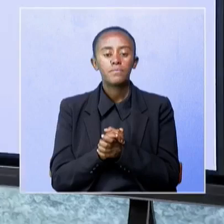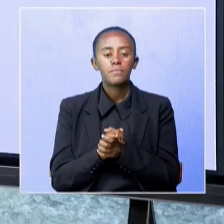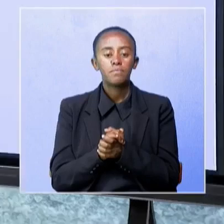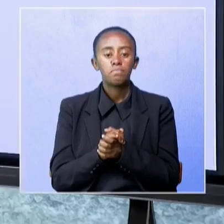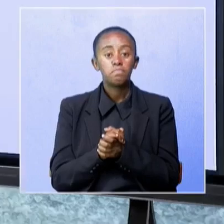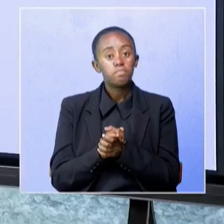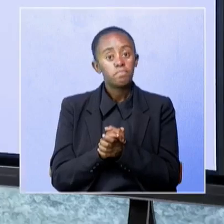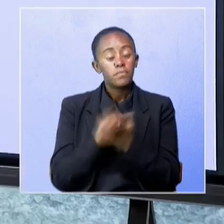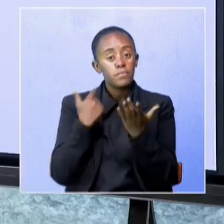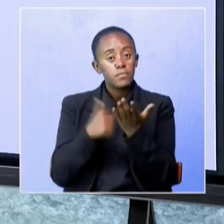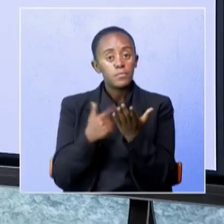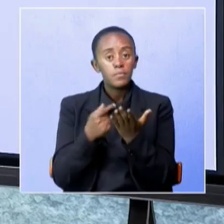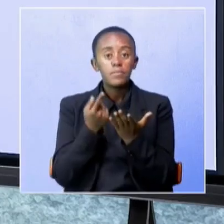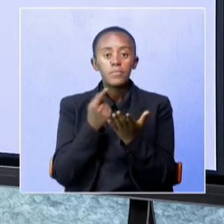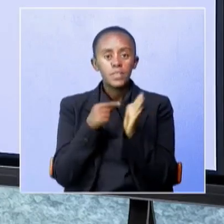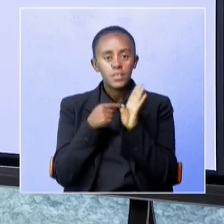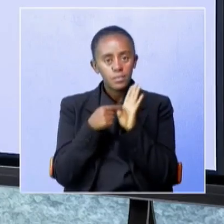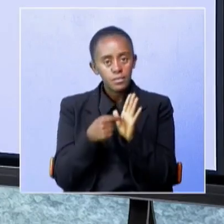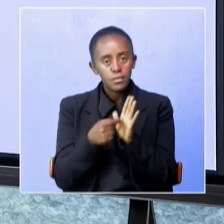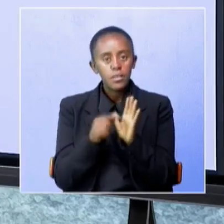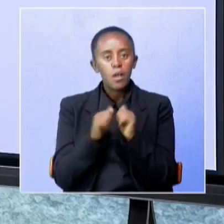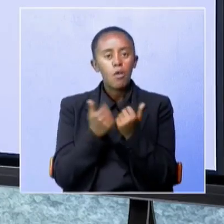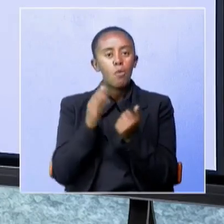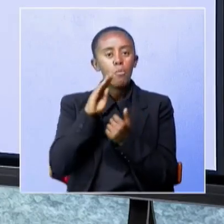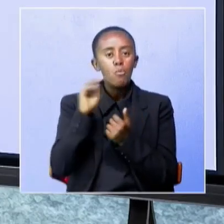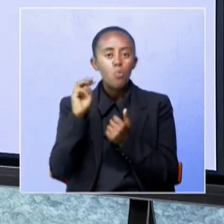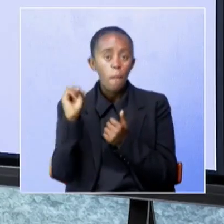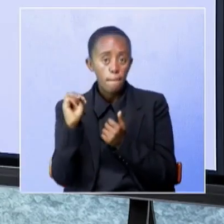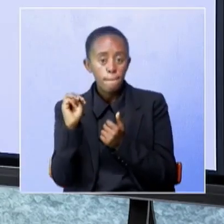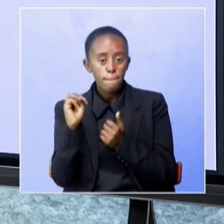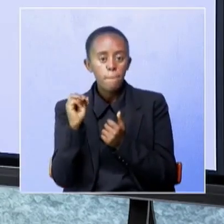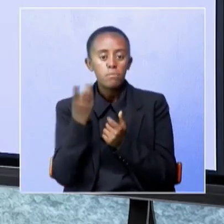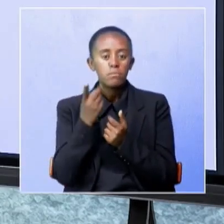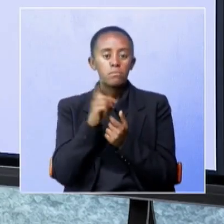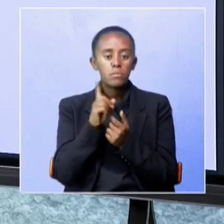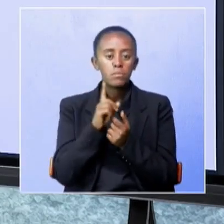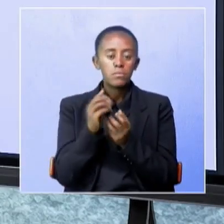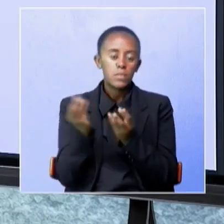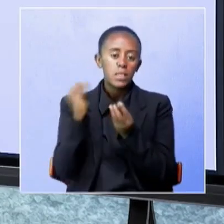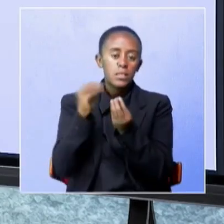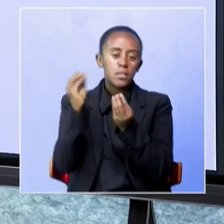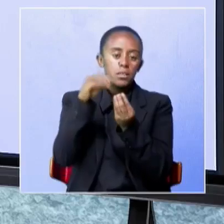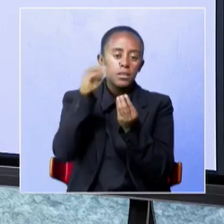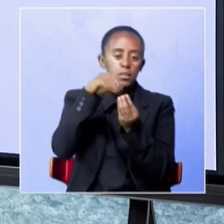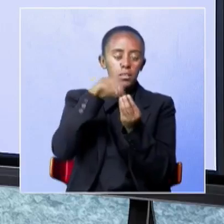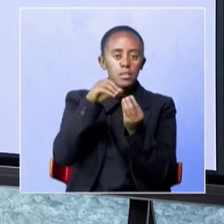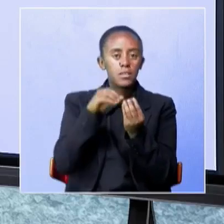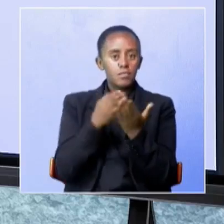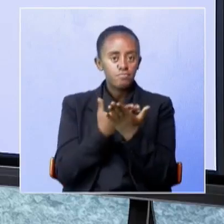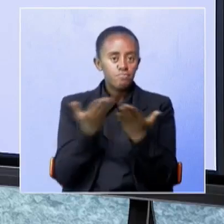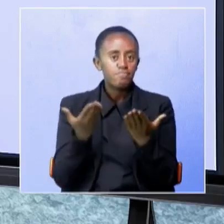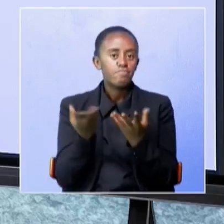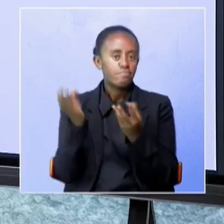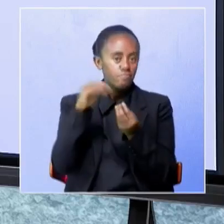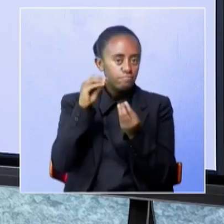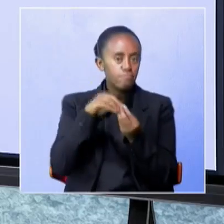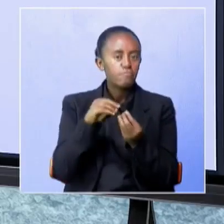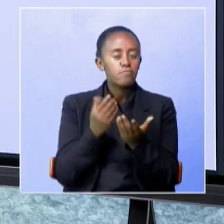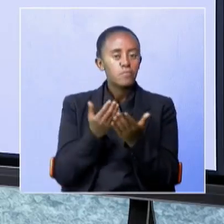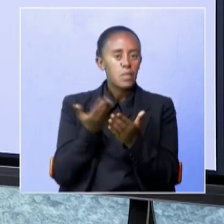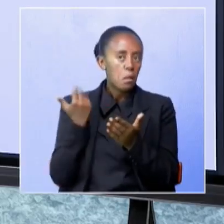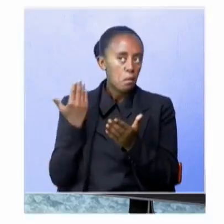This is what? Signifying how boom means an increase in something from its